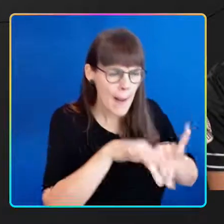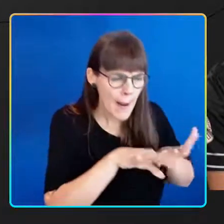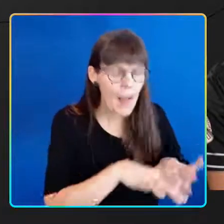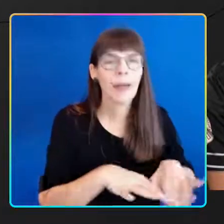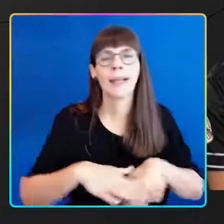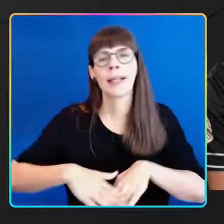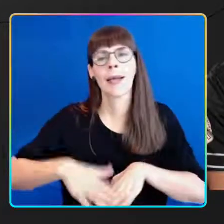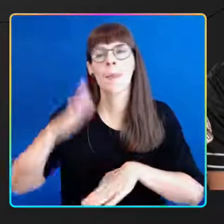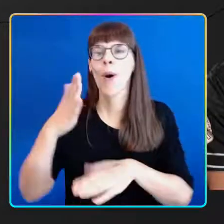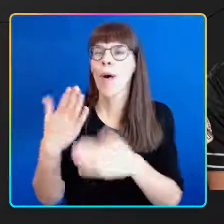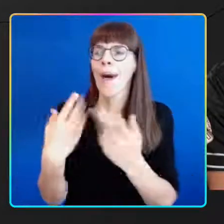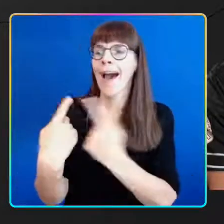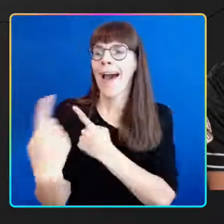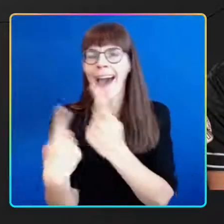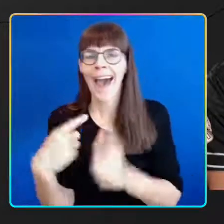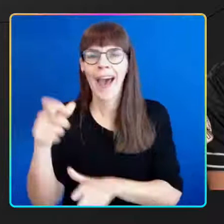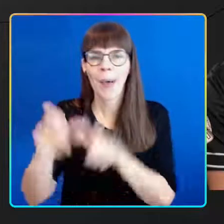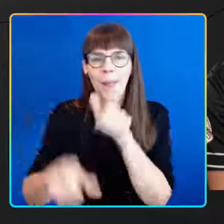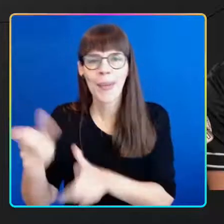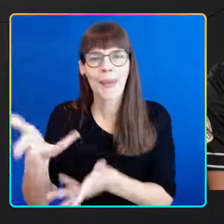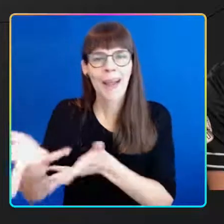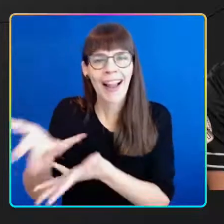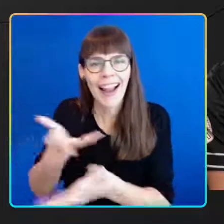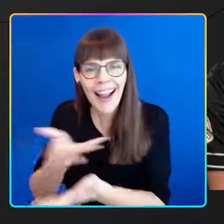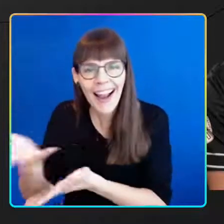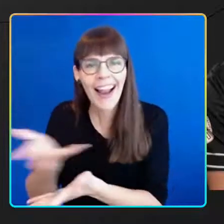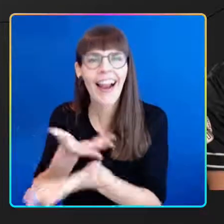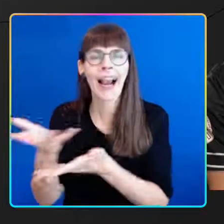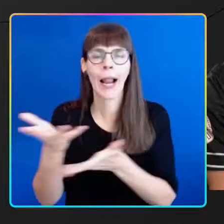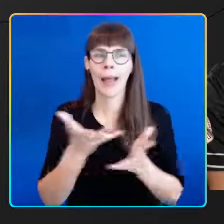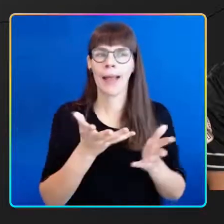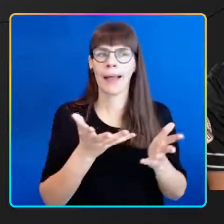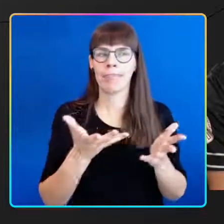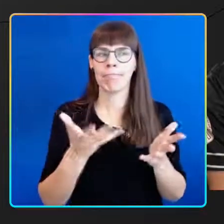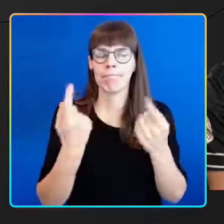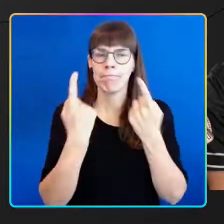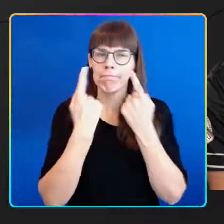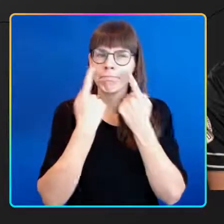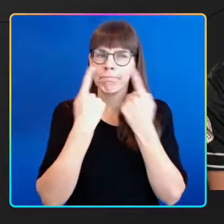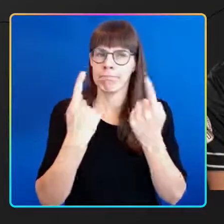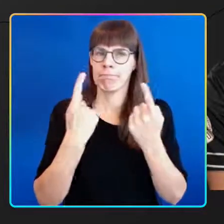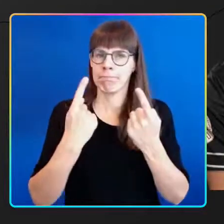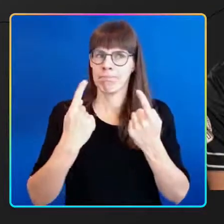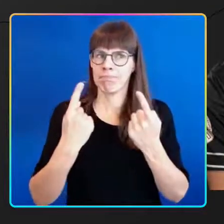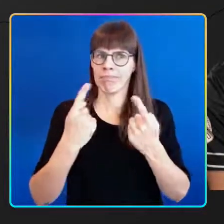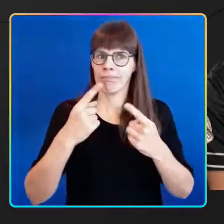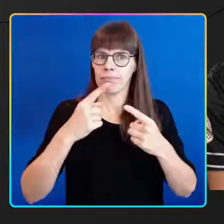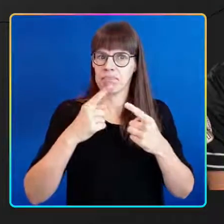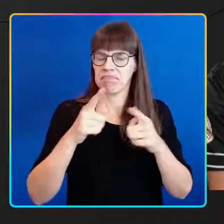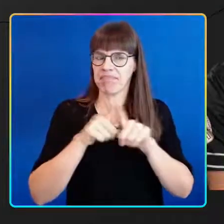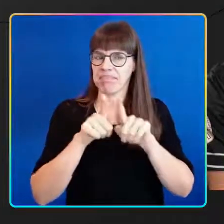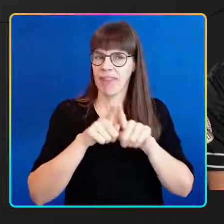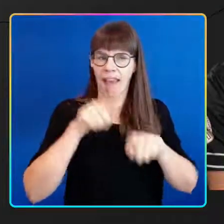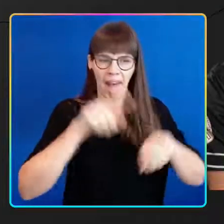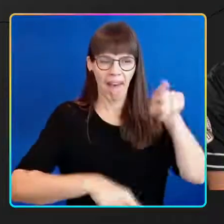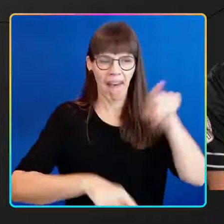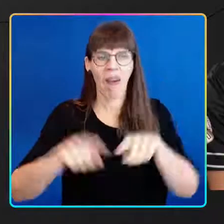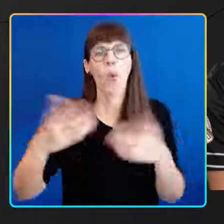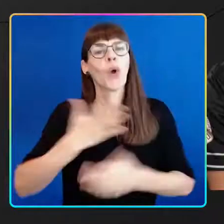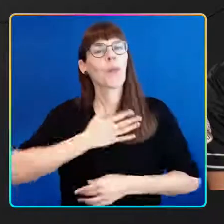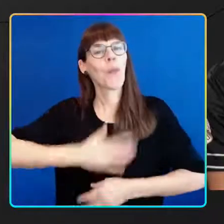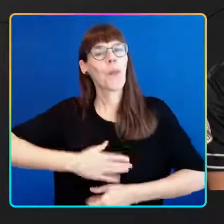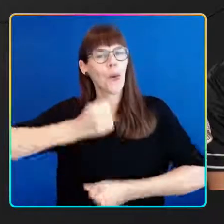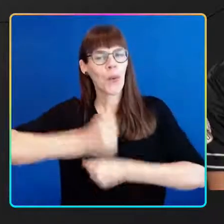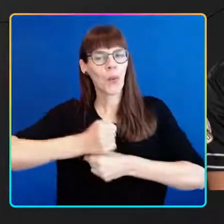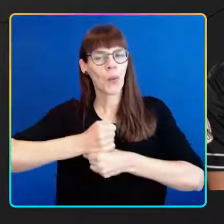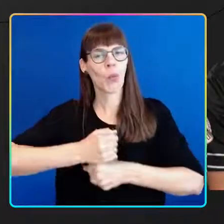as well. I know, it very much depends what you're looking for in a role, but for me, that kind of